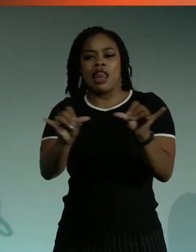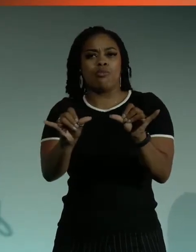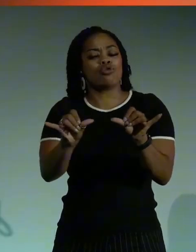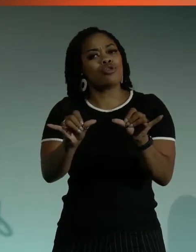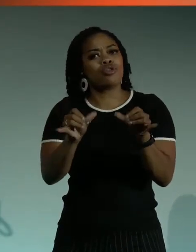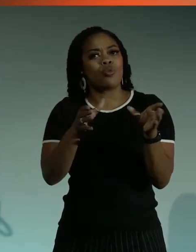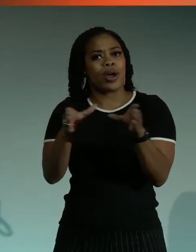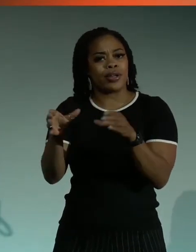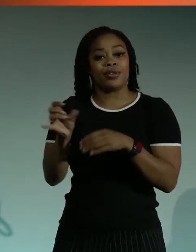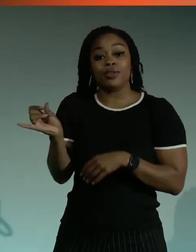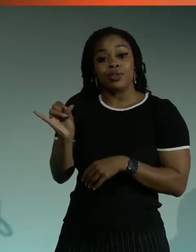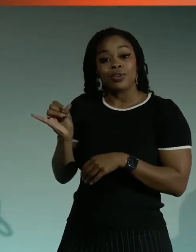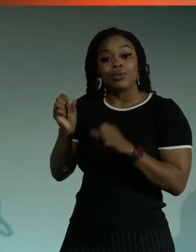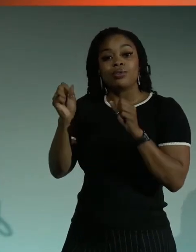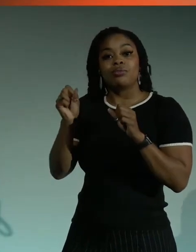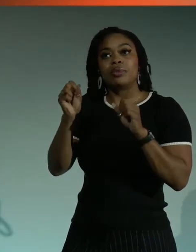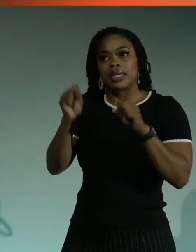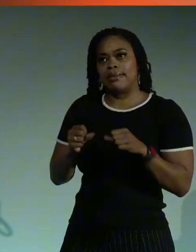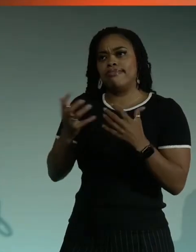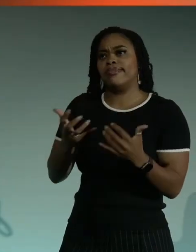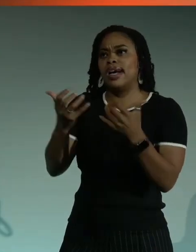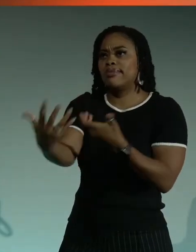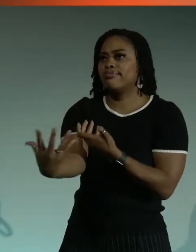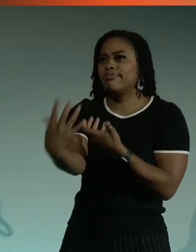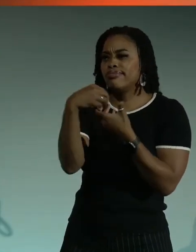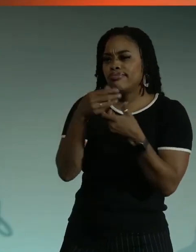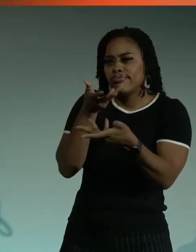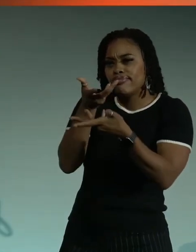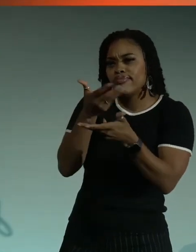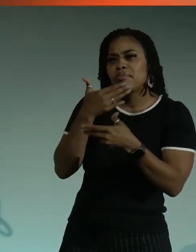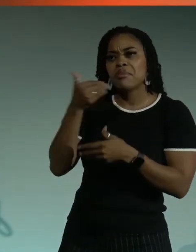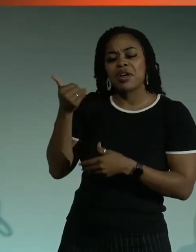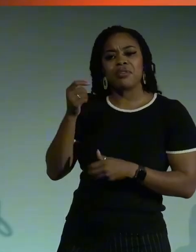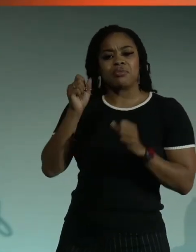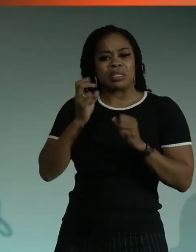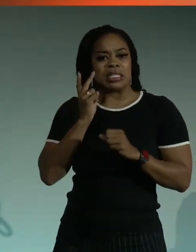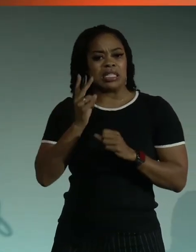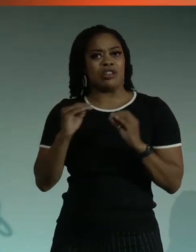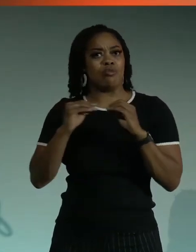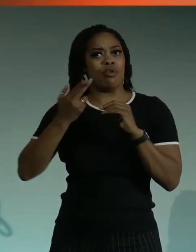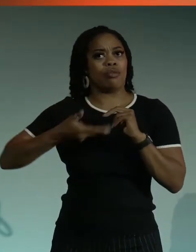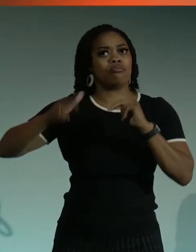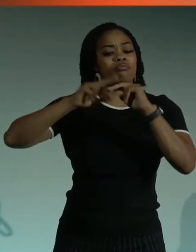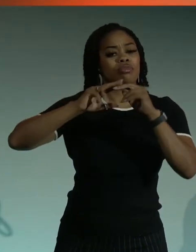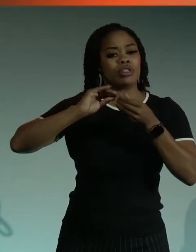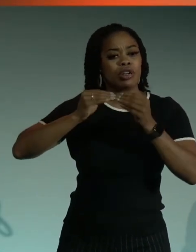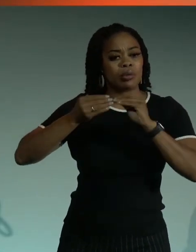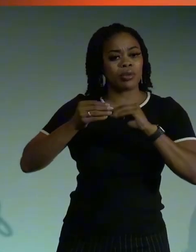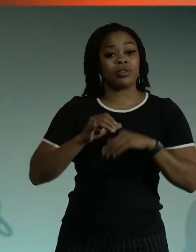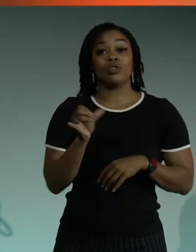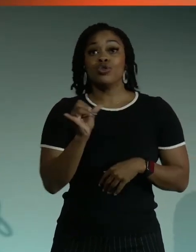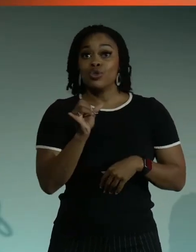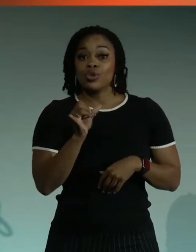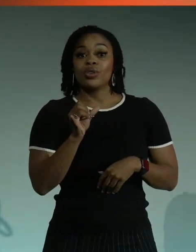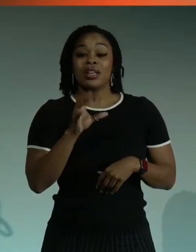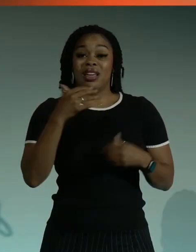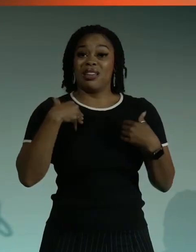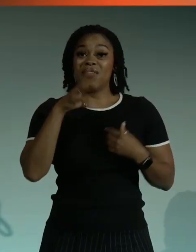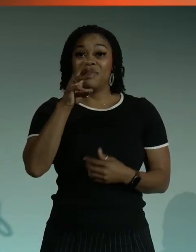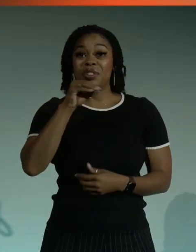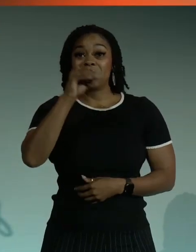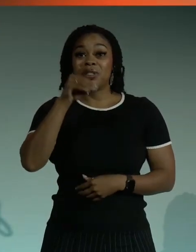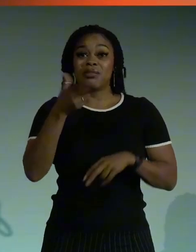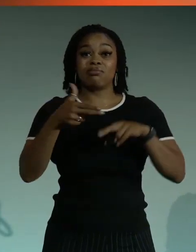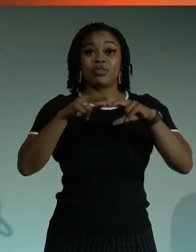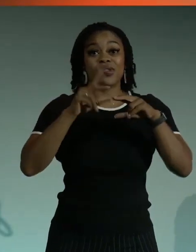able to engage our audiences in a deeper way. We're seeing higher engagement numbers, and at one point we were even seeing a 60% increase